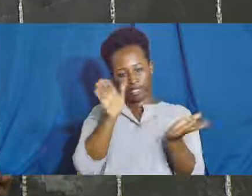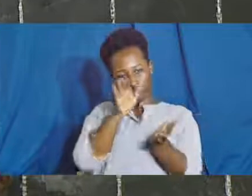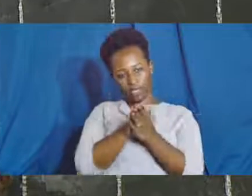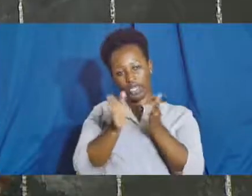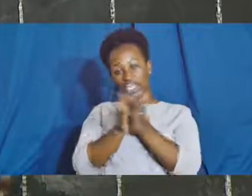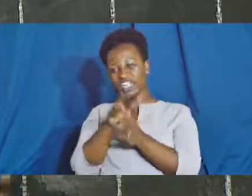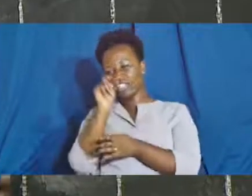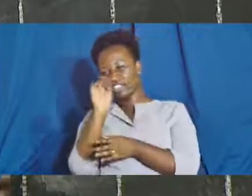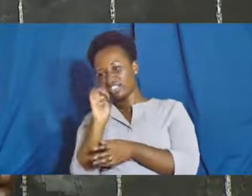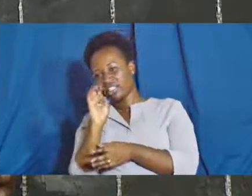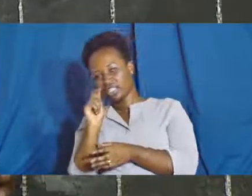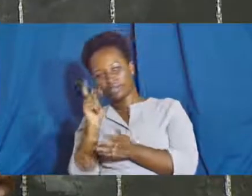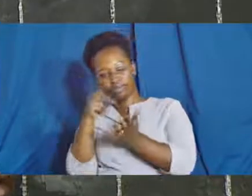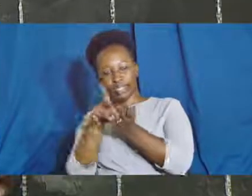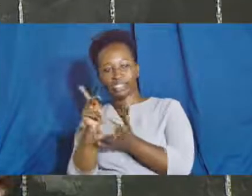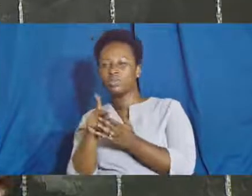should we do for these two?